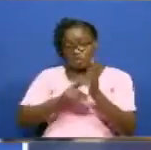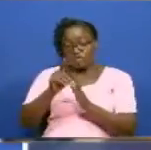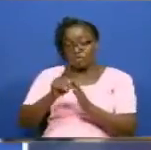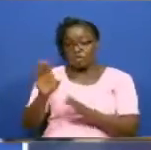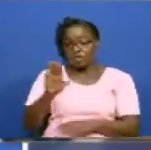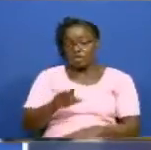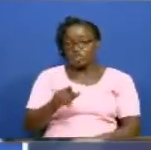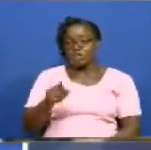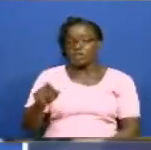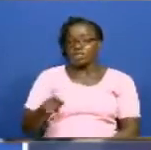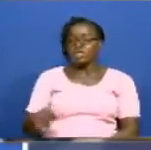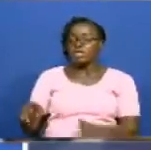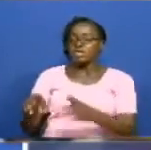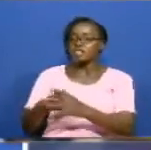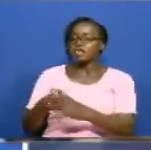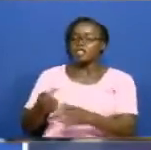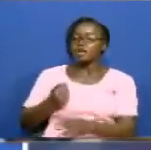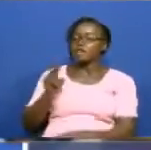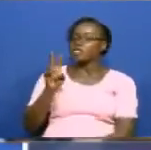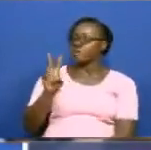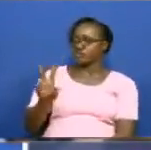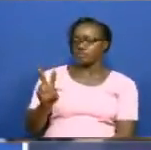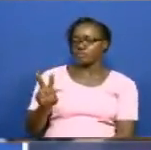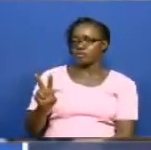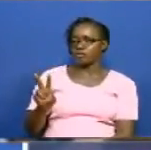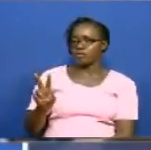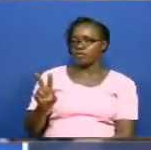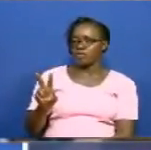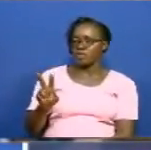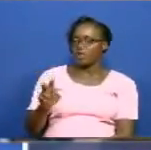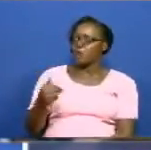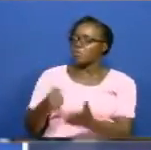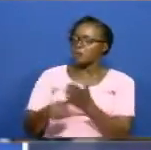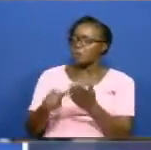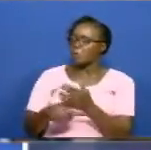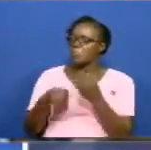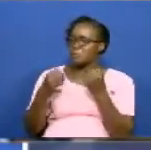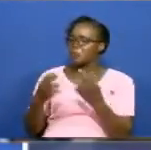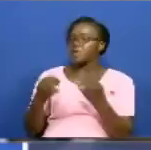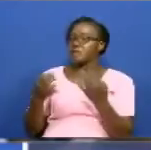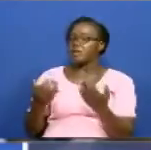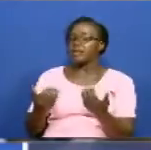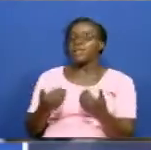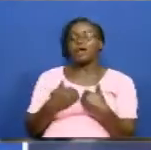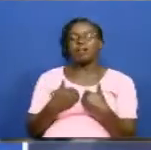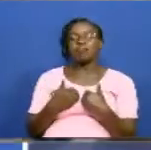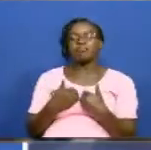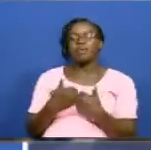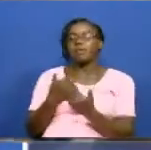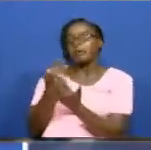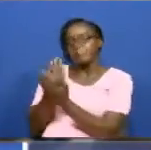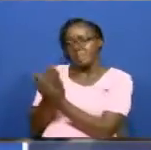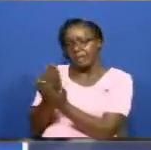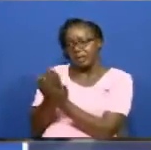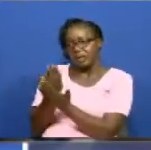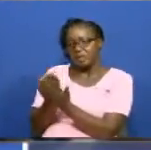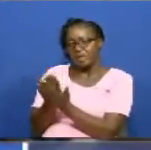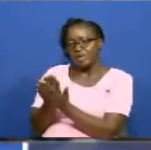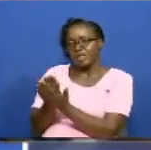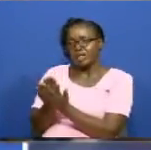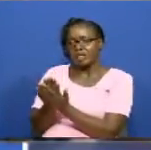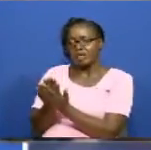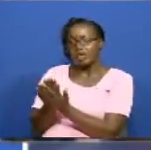Tulianza na wasichana wawili, tumeona hawa kuna shida mingi hata wanaenda wanaomba kwa duka na